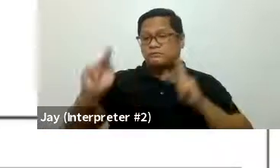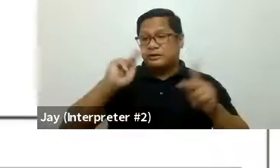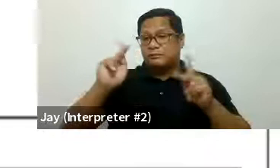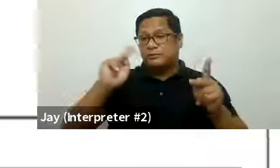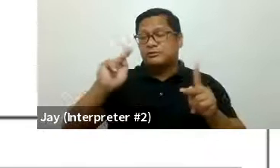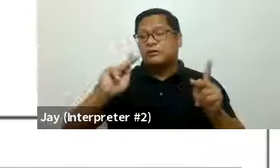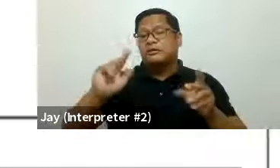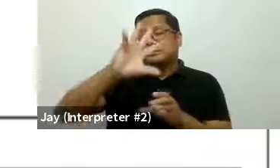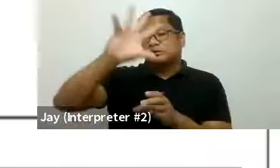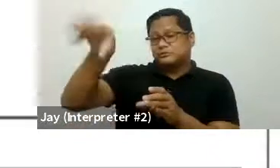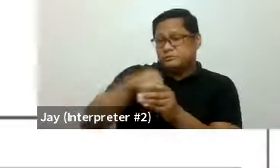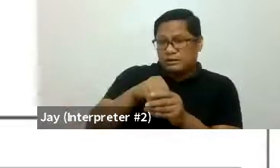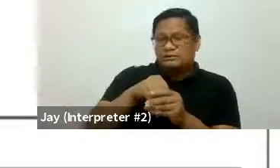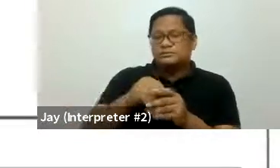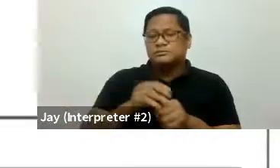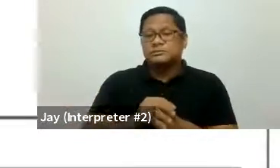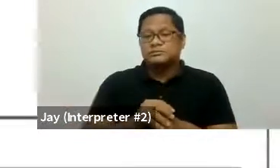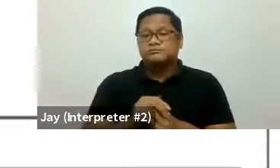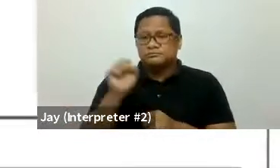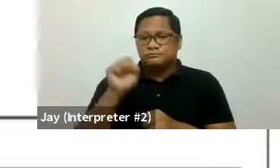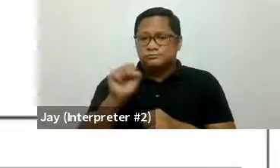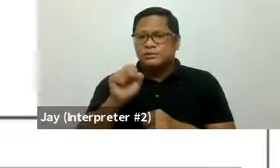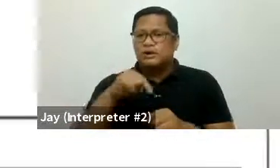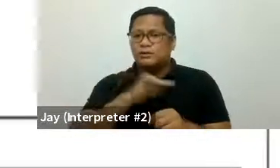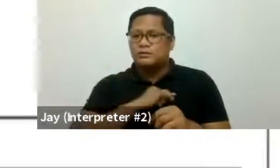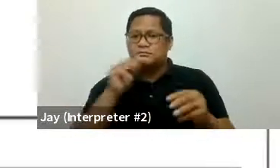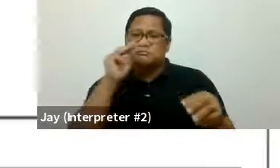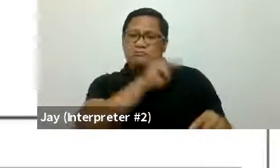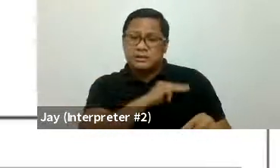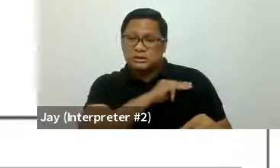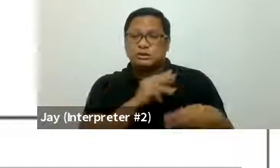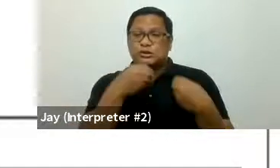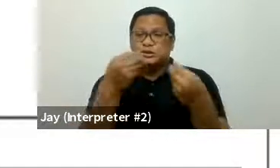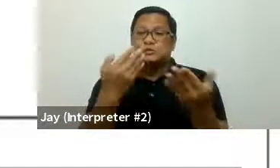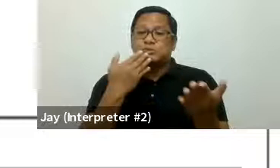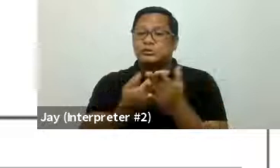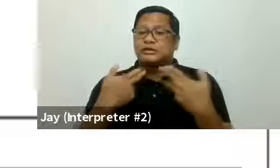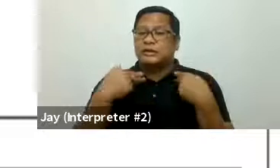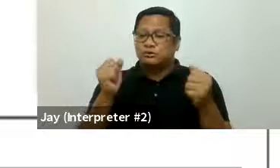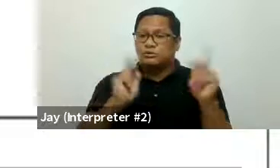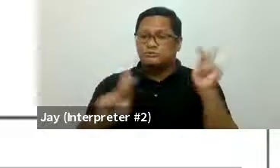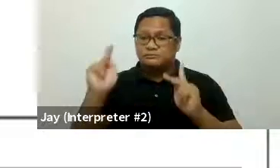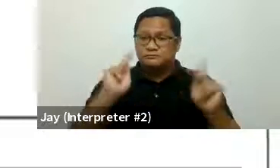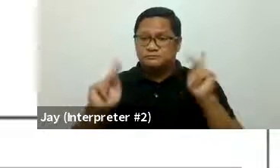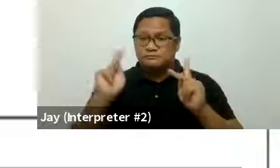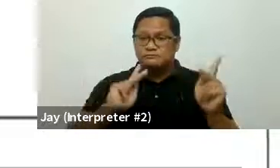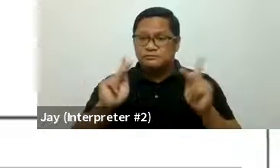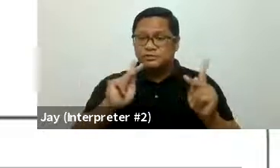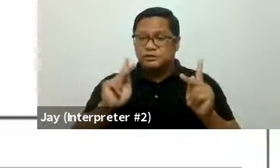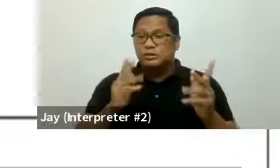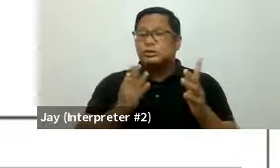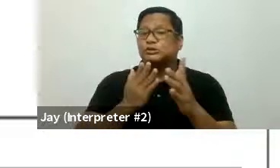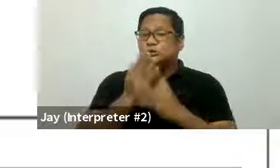parcel. So ultimately, our mission is to provide good health to the people through